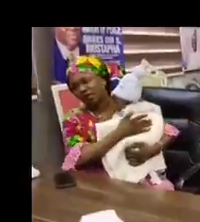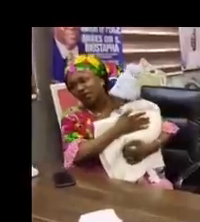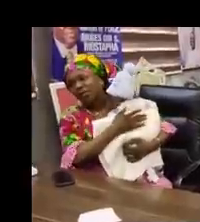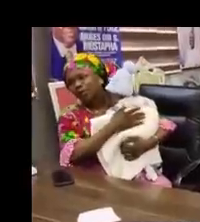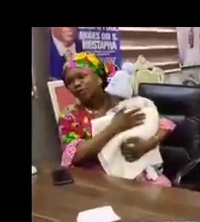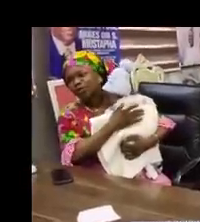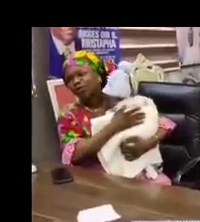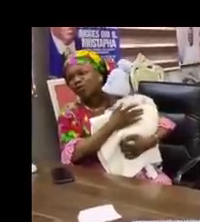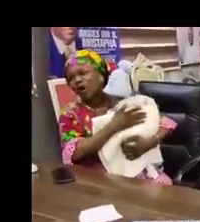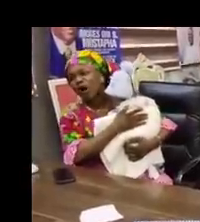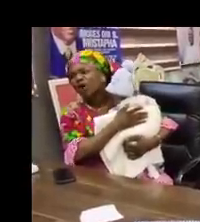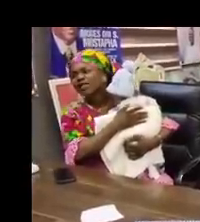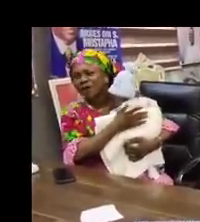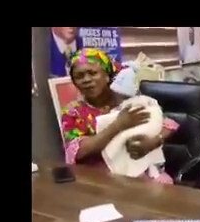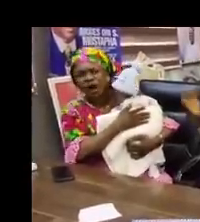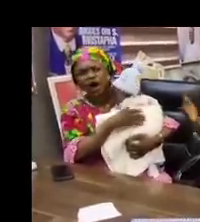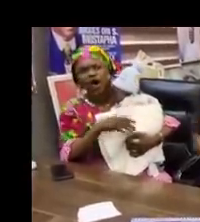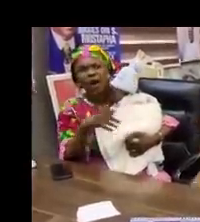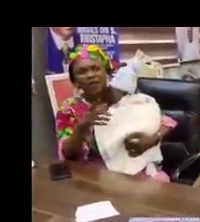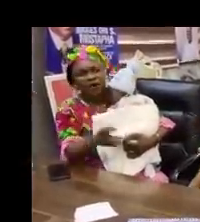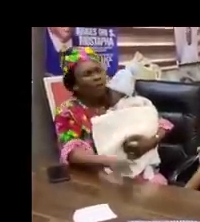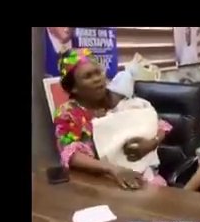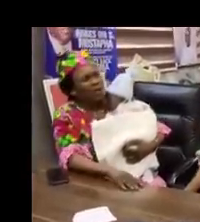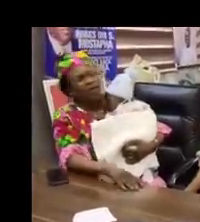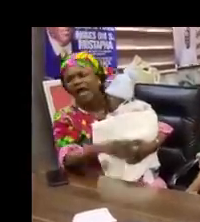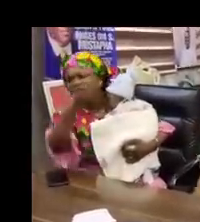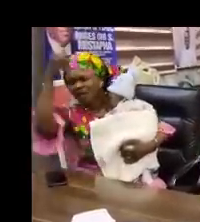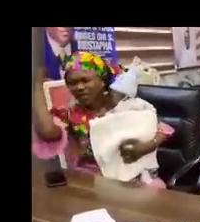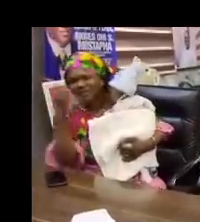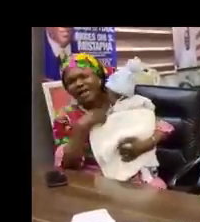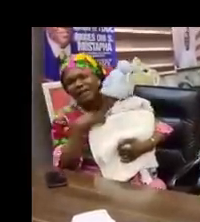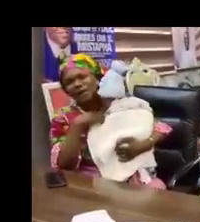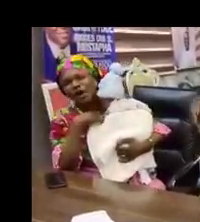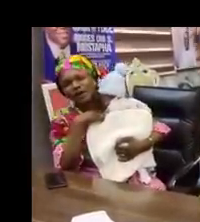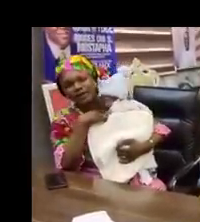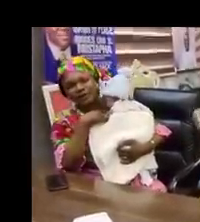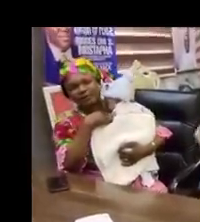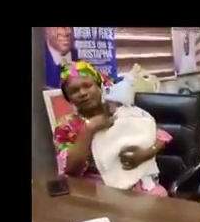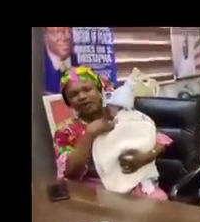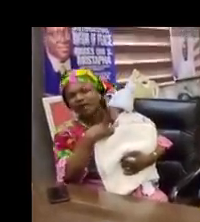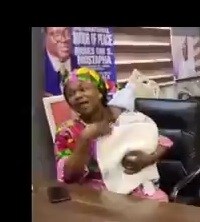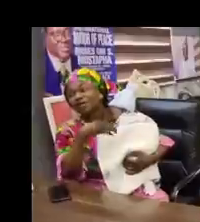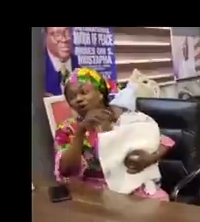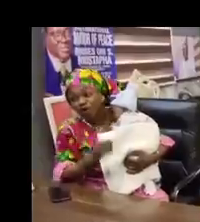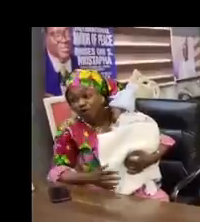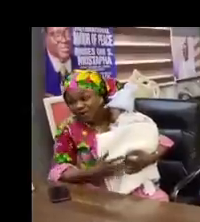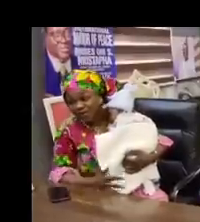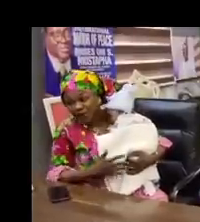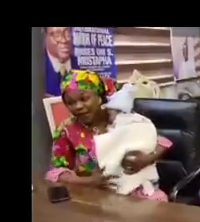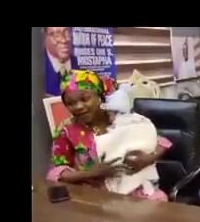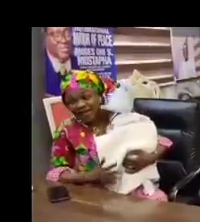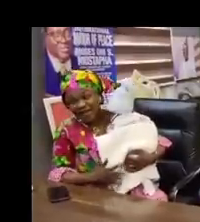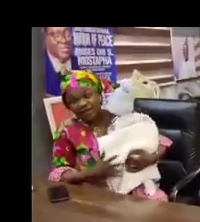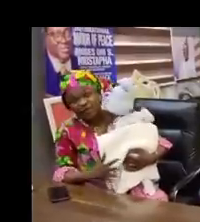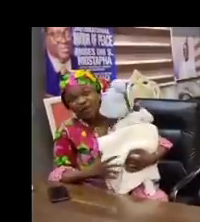ni awon ko ba so ti loyun o ti bi ma mama ti le ladun kan e je Jerusalem na e lo si wa loyun yen